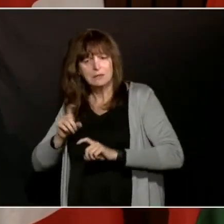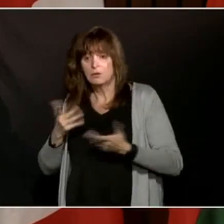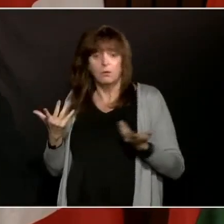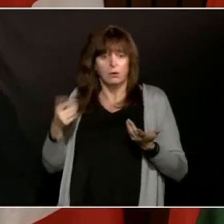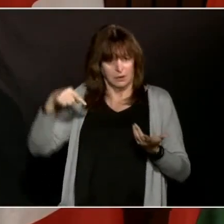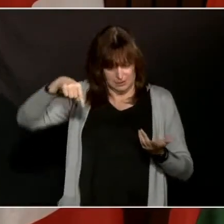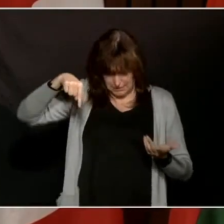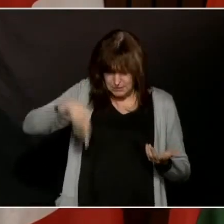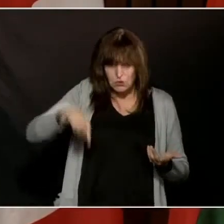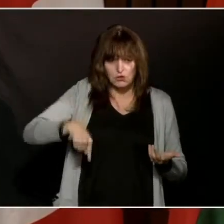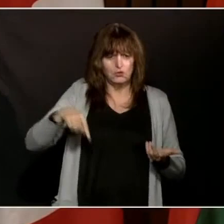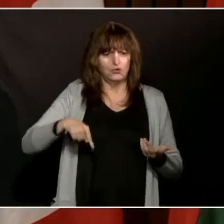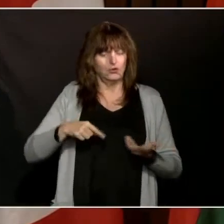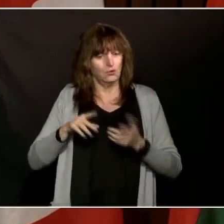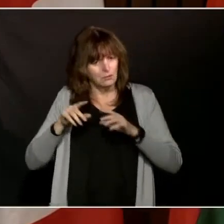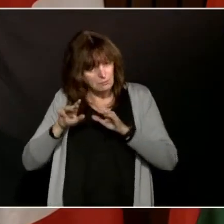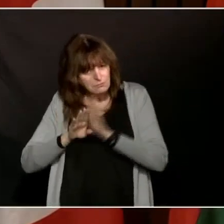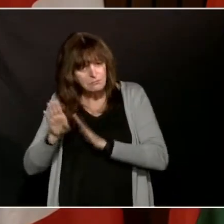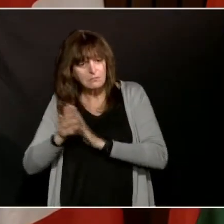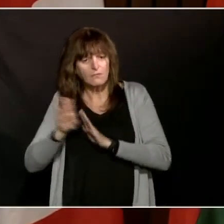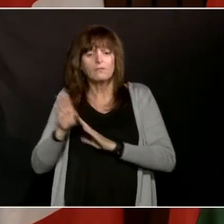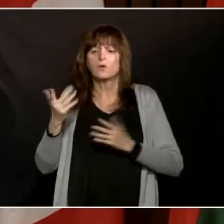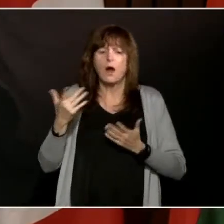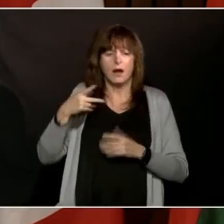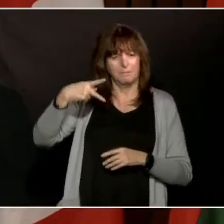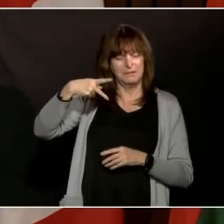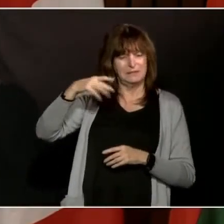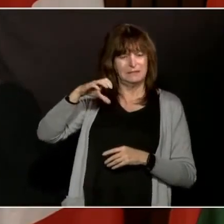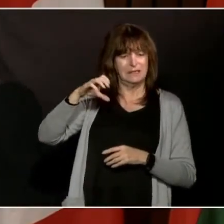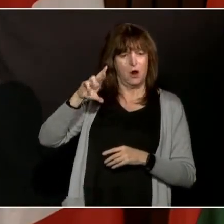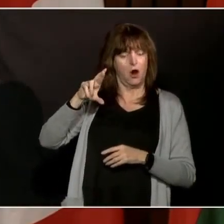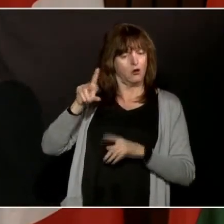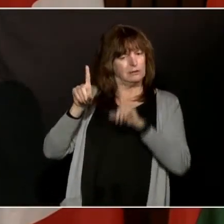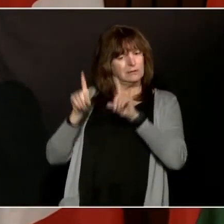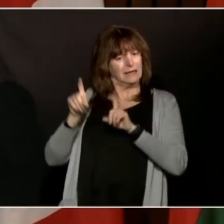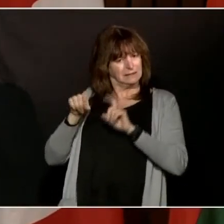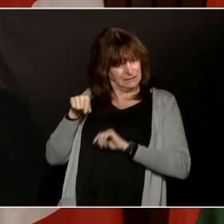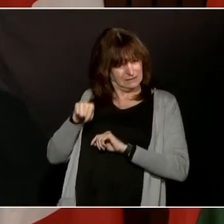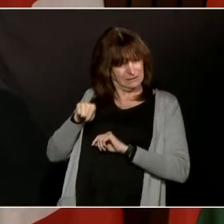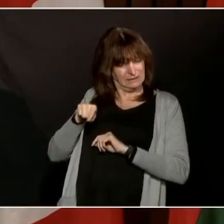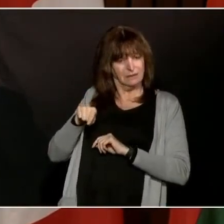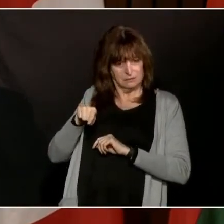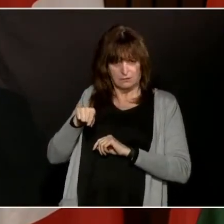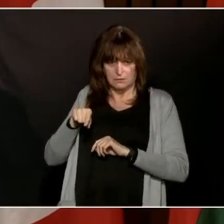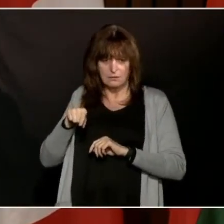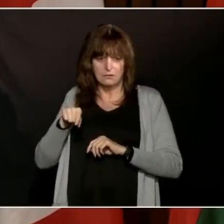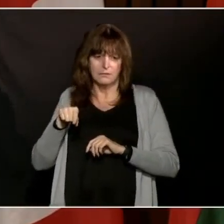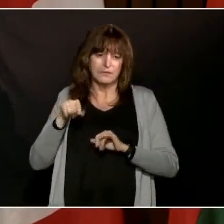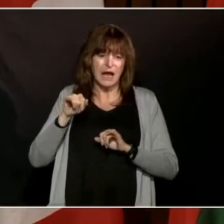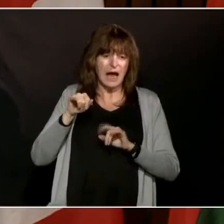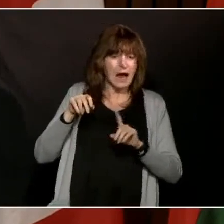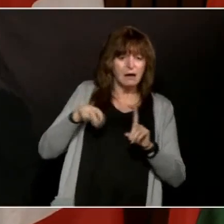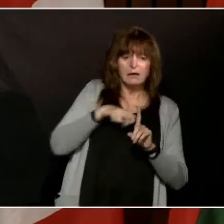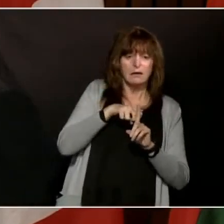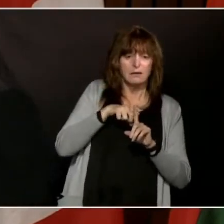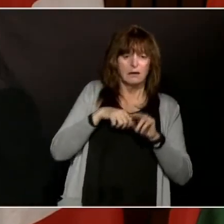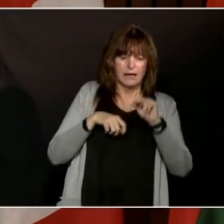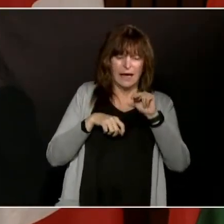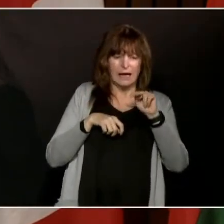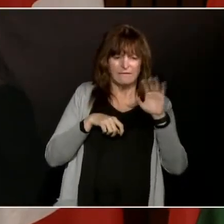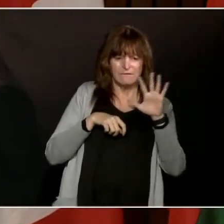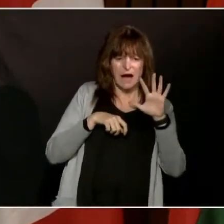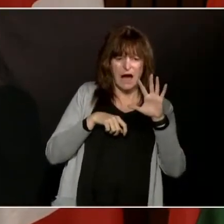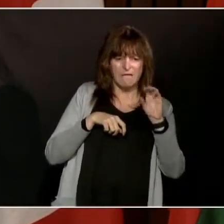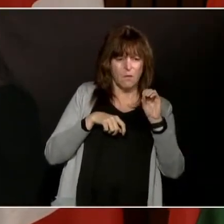screening PCR test that looks for specifically one mutation, the N501Y mutation in the spike protein that